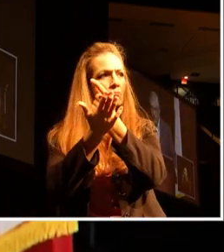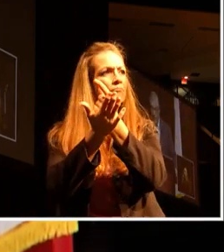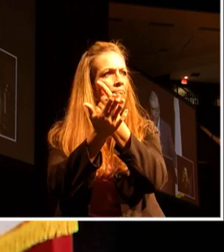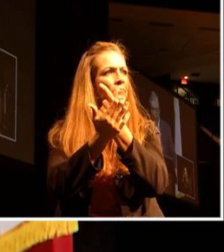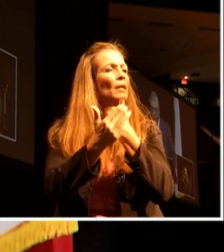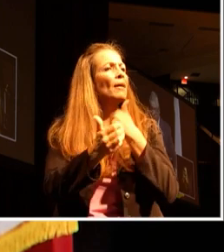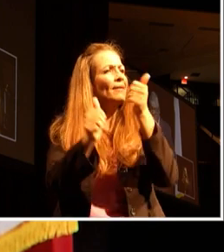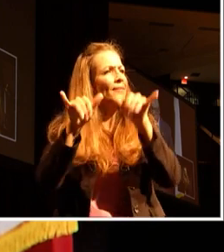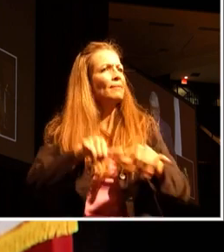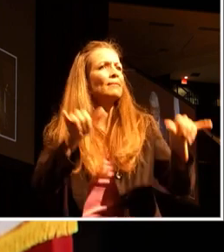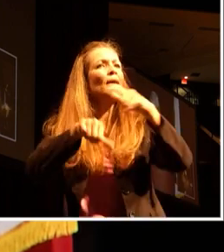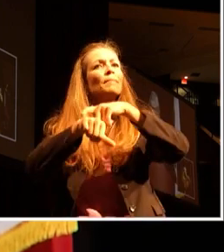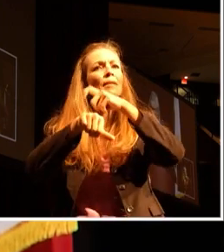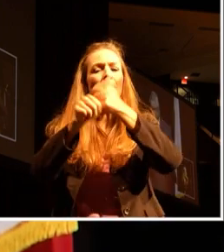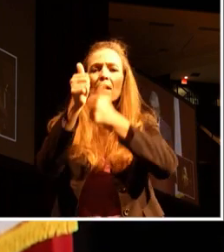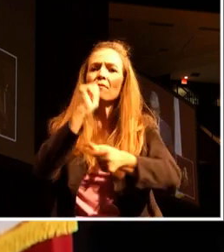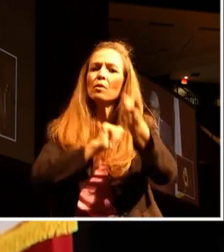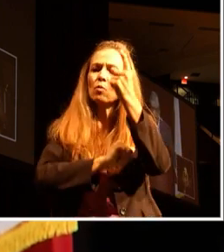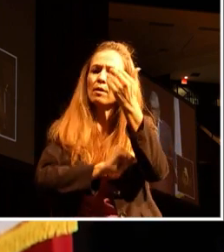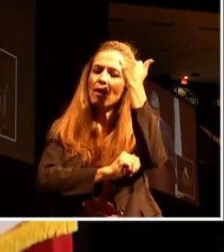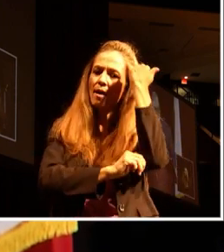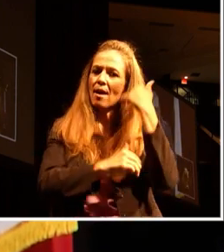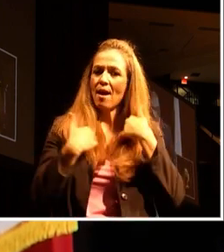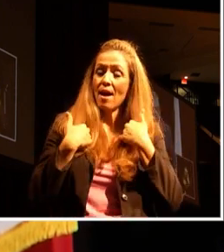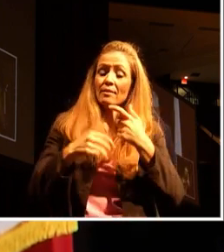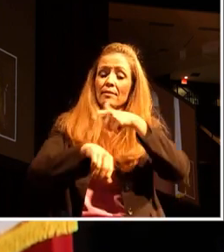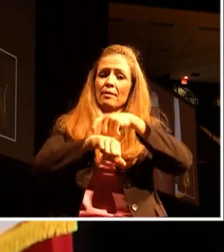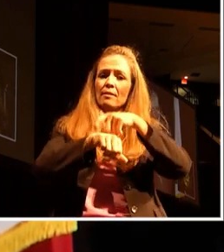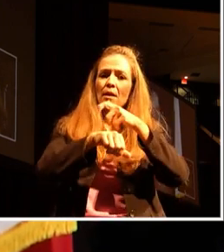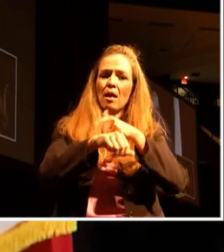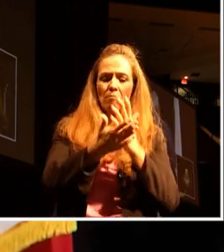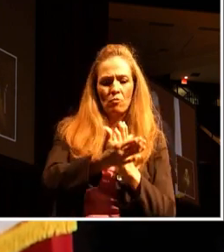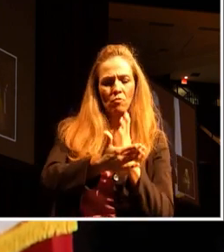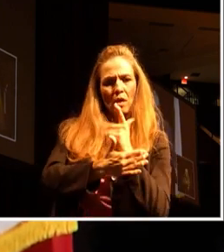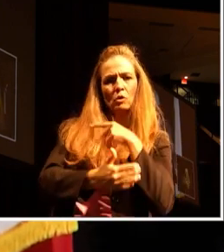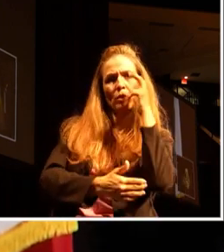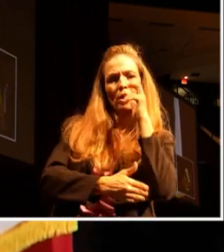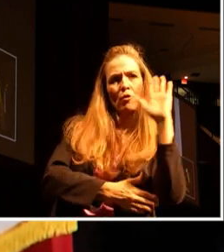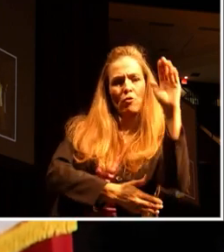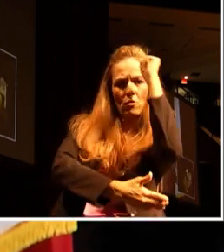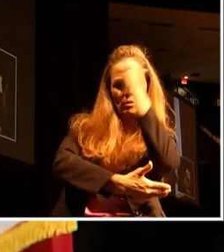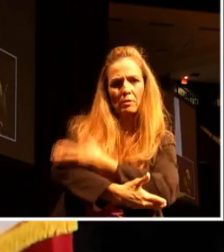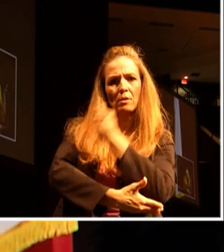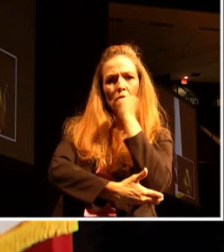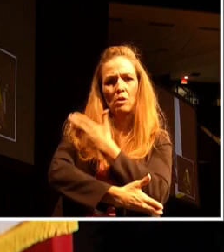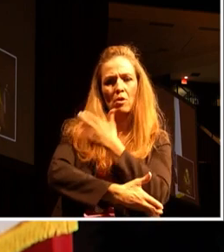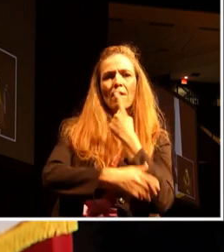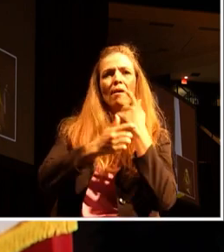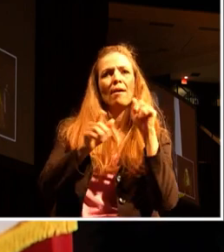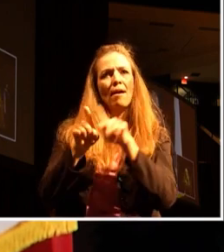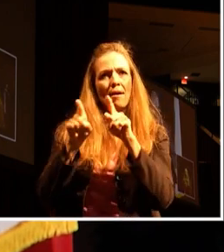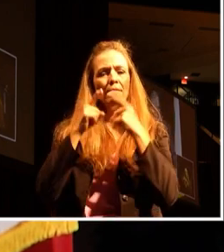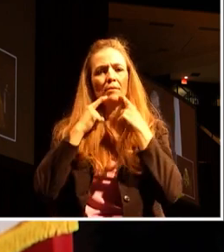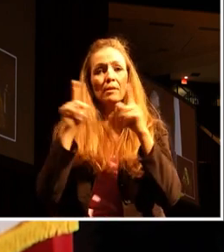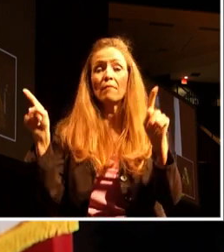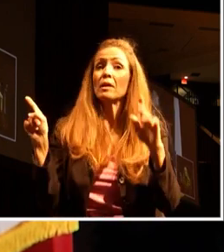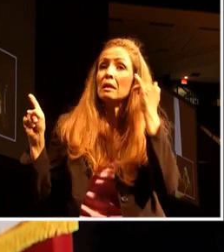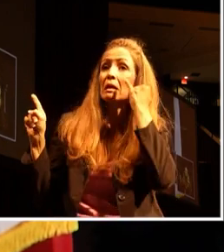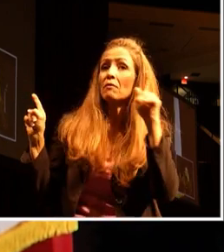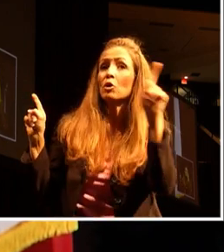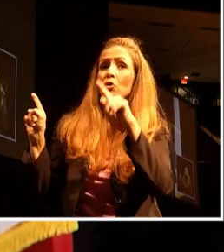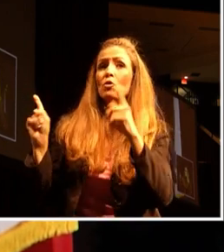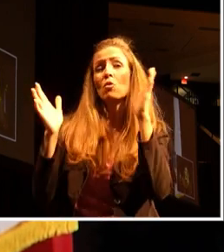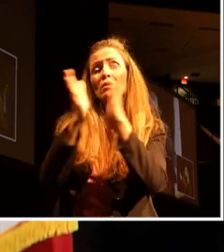same time, everyone has the right to hear the name of his and her son or daughter as it is announced. If you're